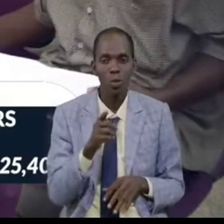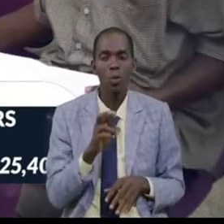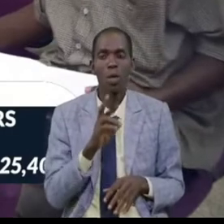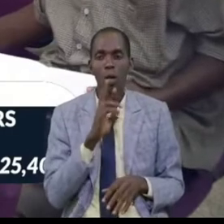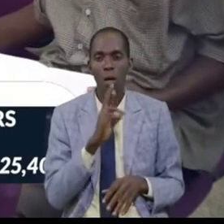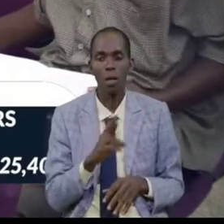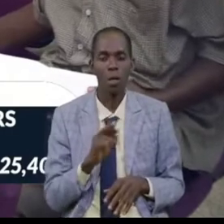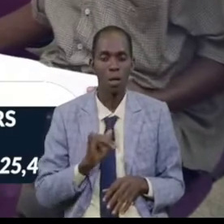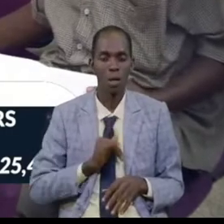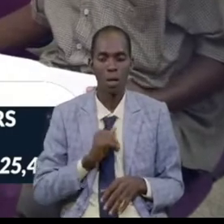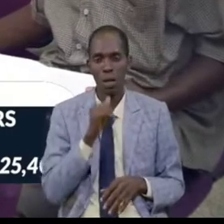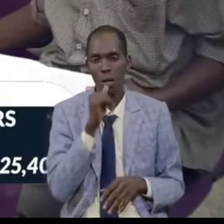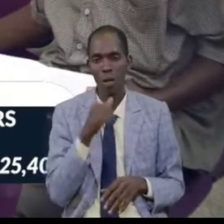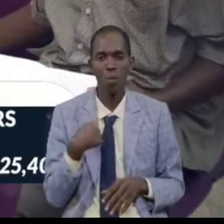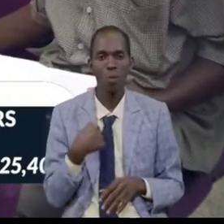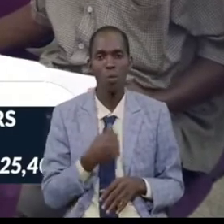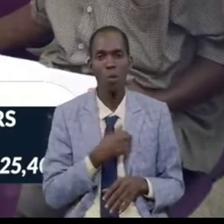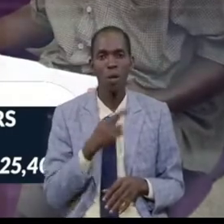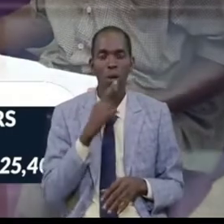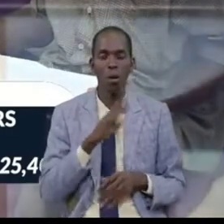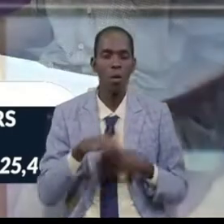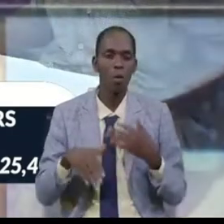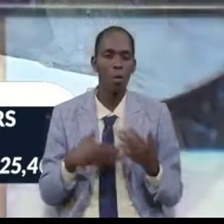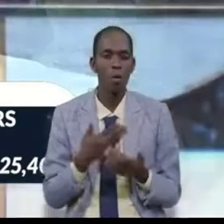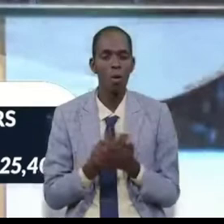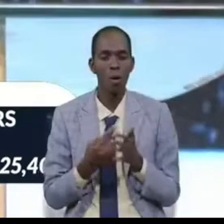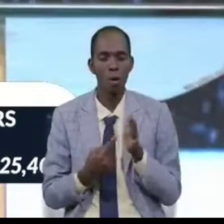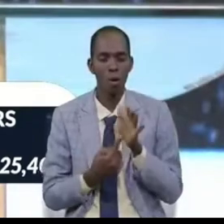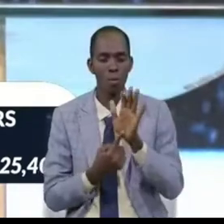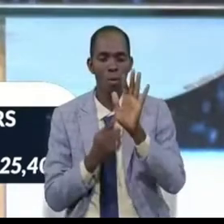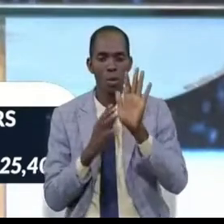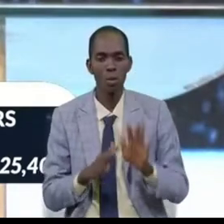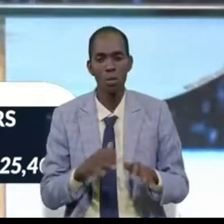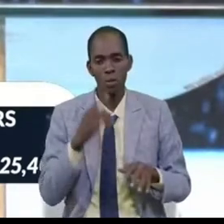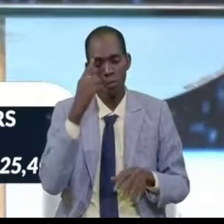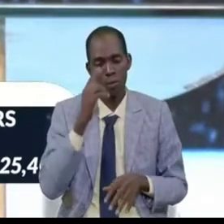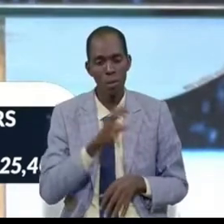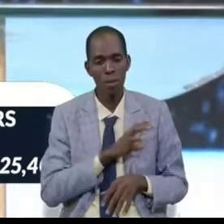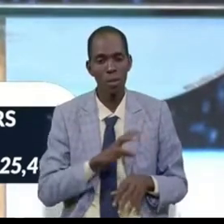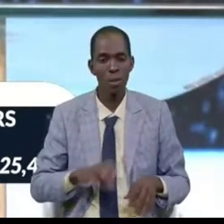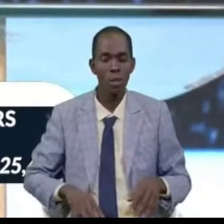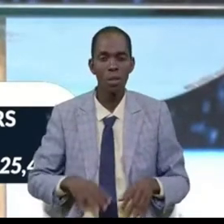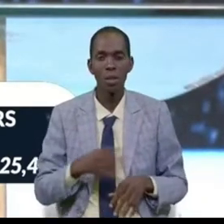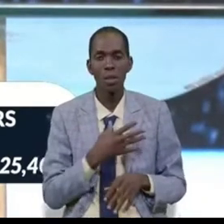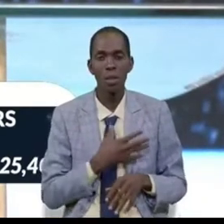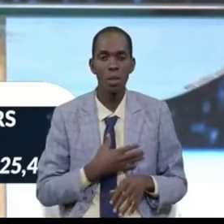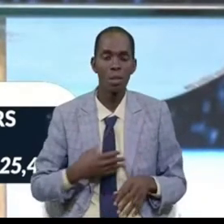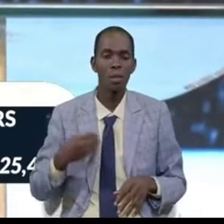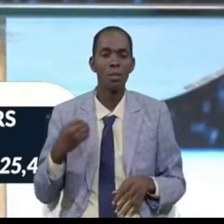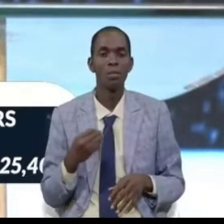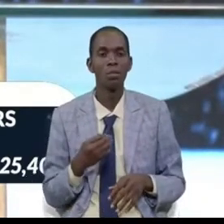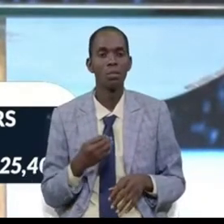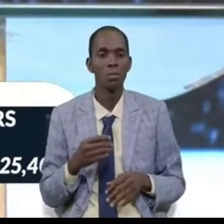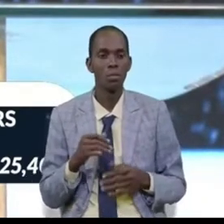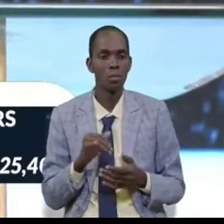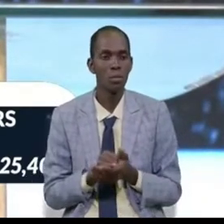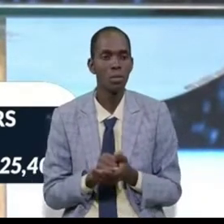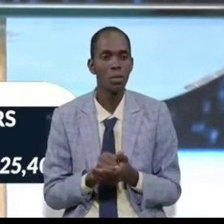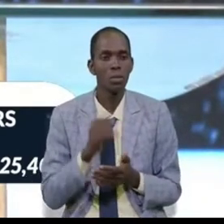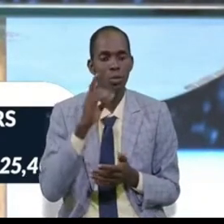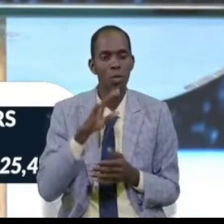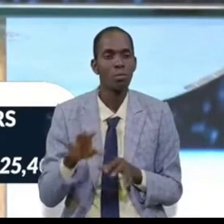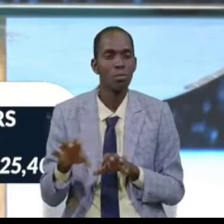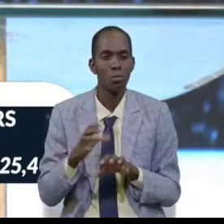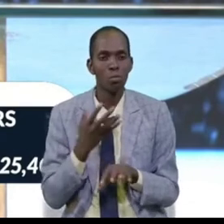I am, we are all ambassadors for Christ. As though God did beseech you by